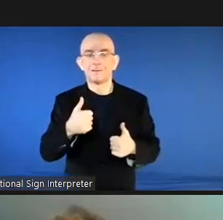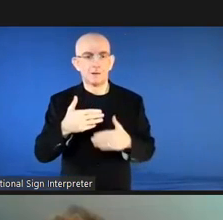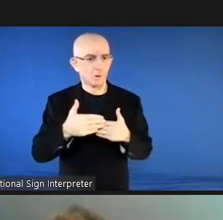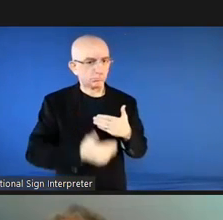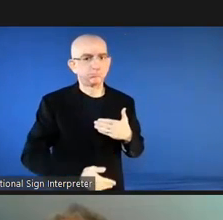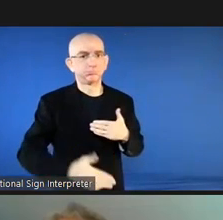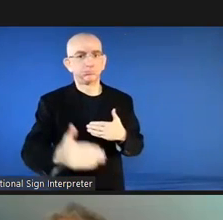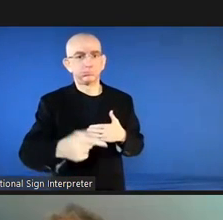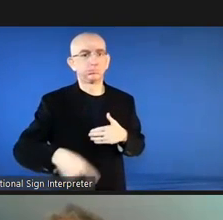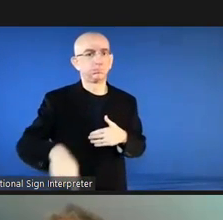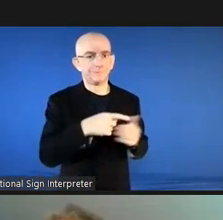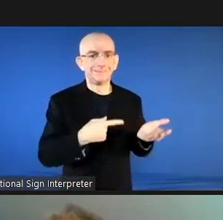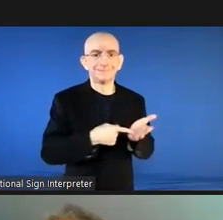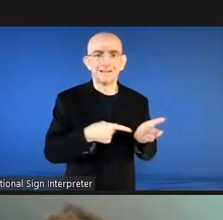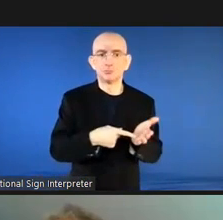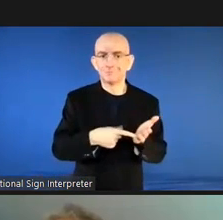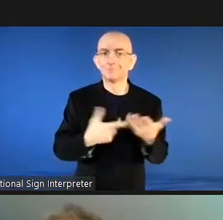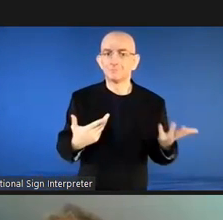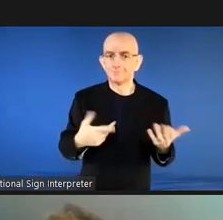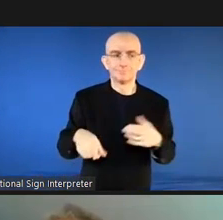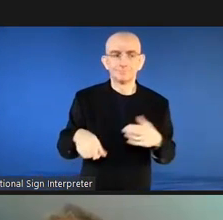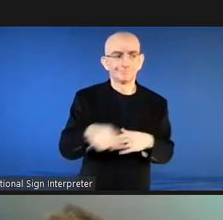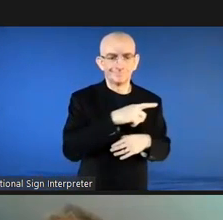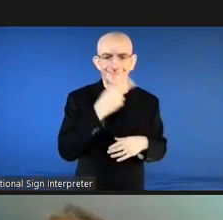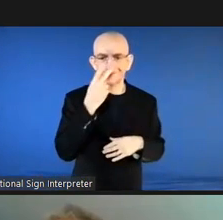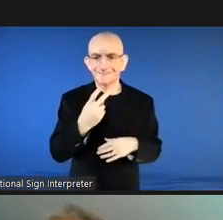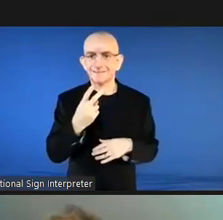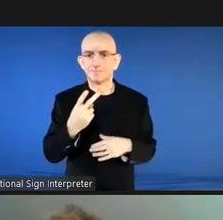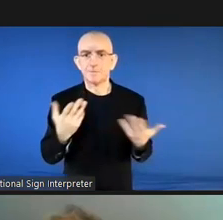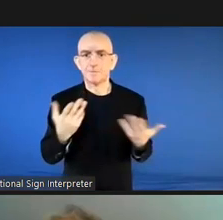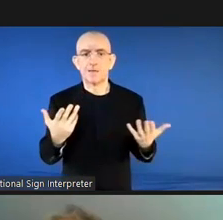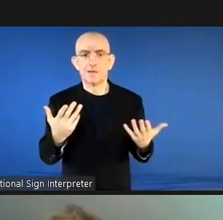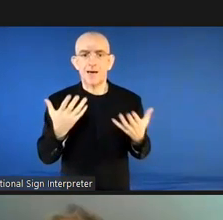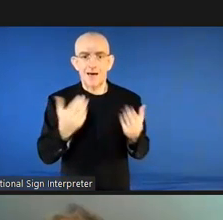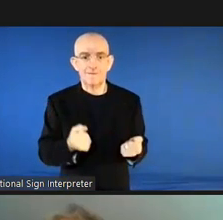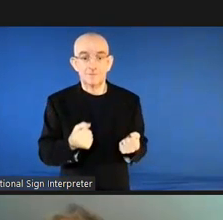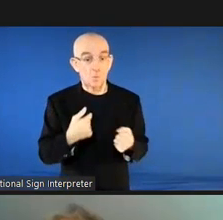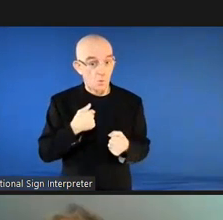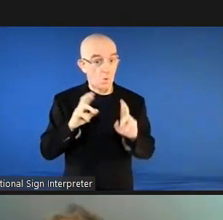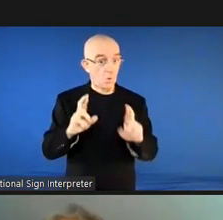Good question. Thanks very much, Nita. Joanna, we've got a question about